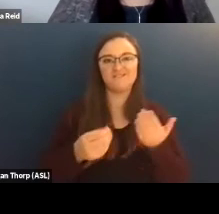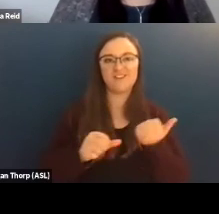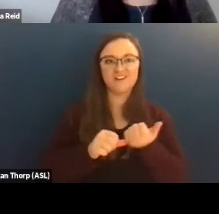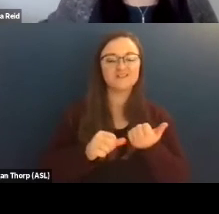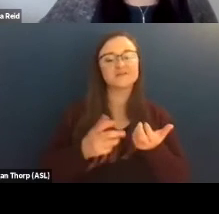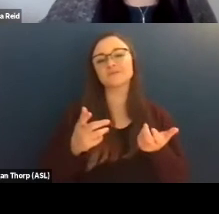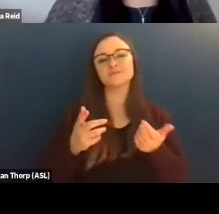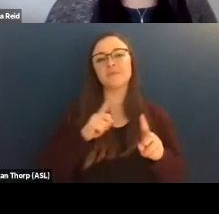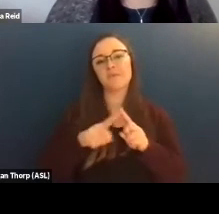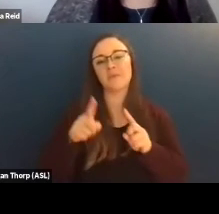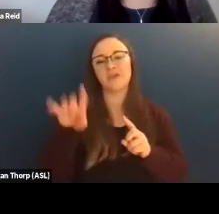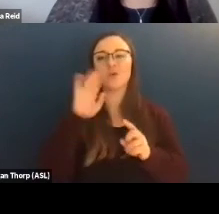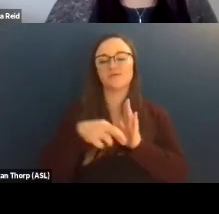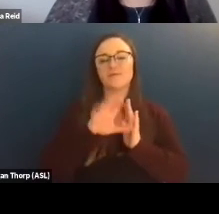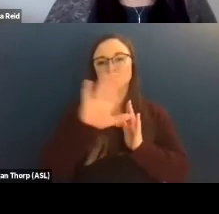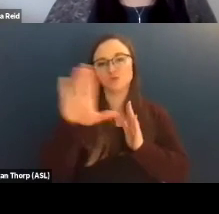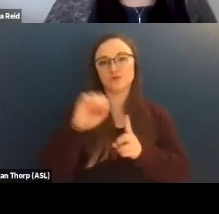reviewed.